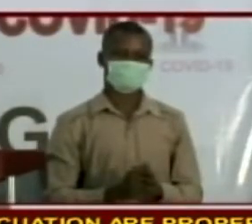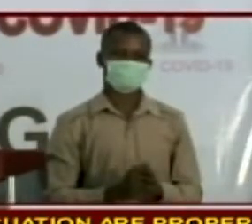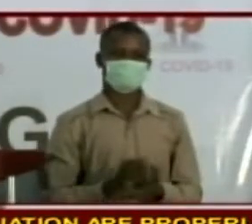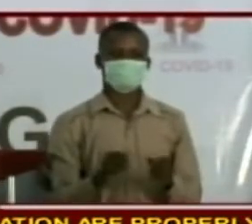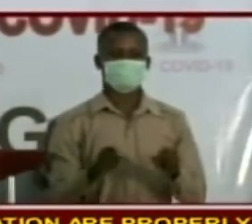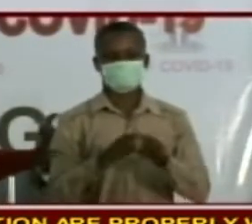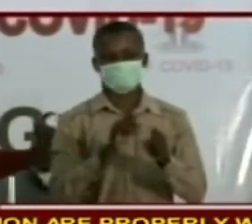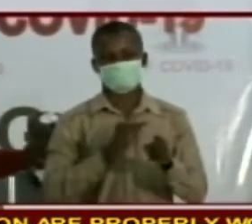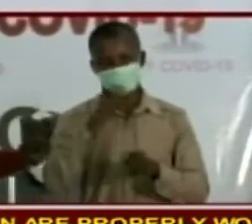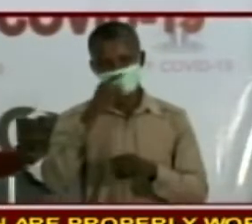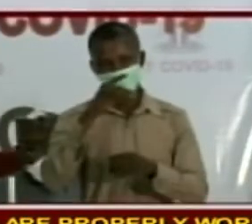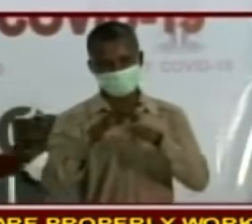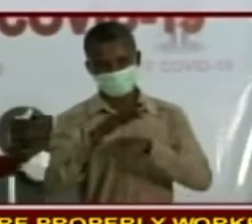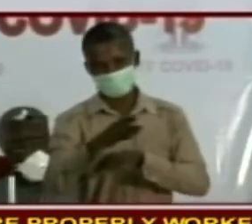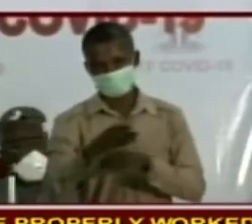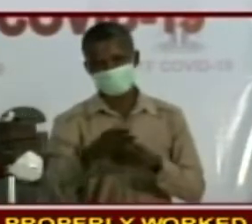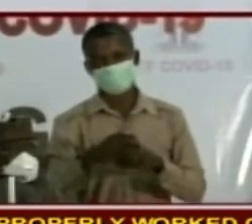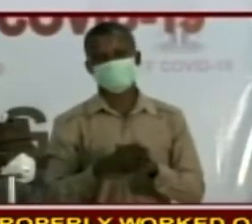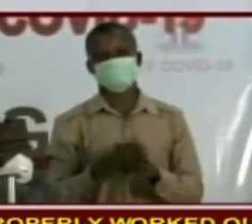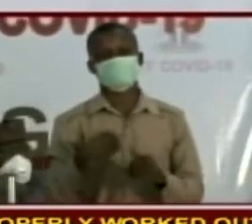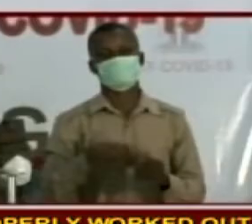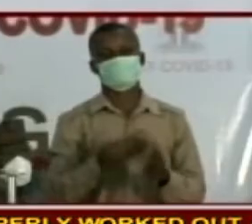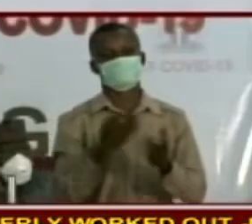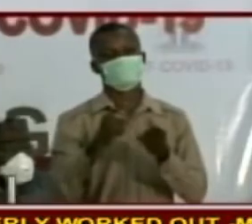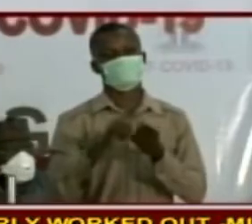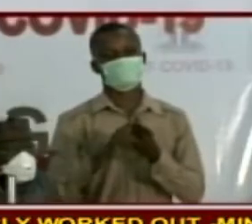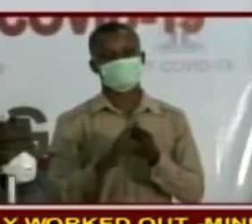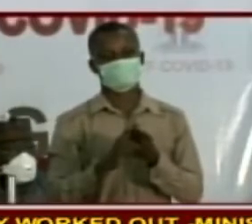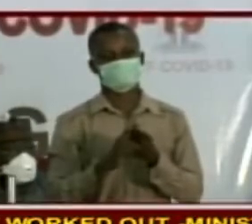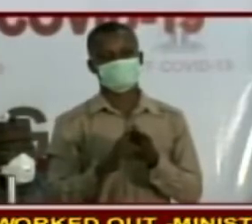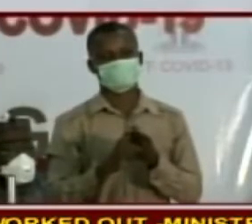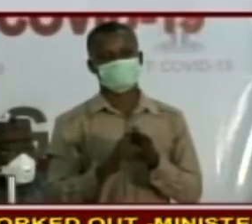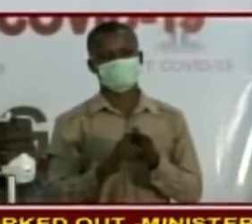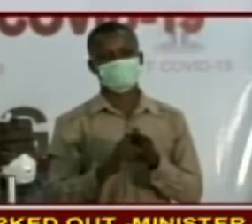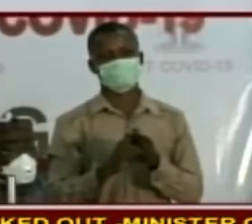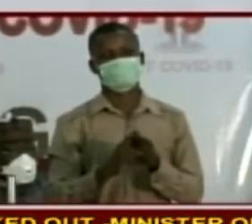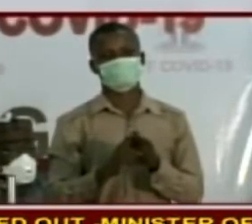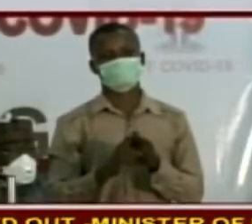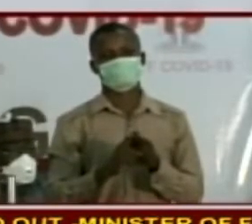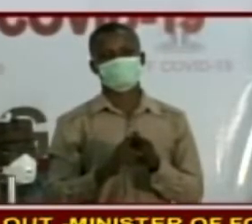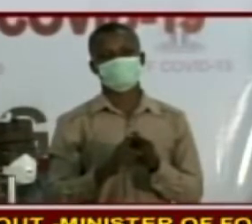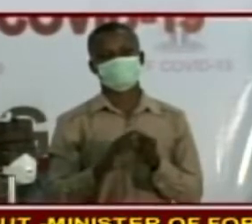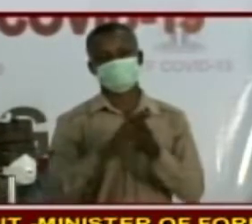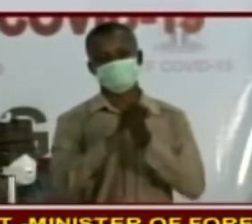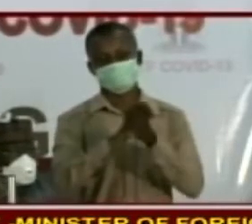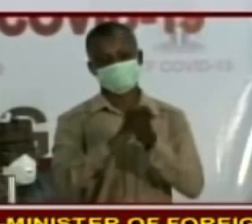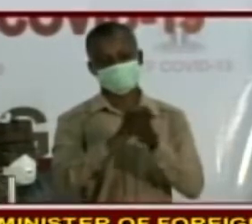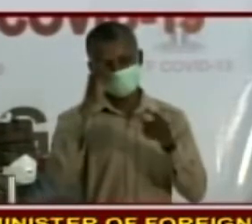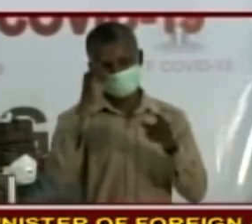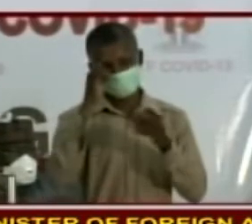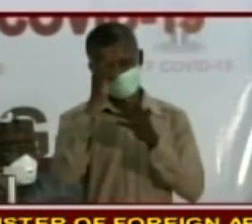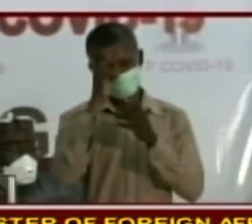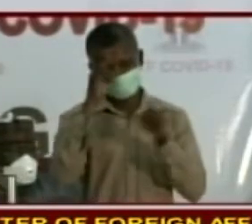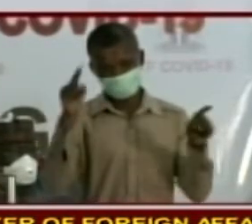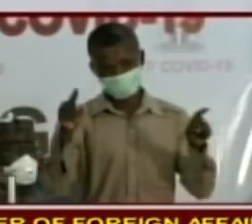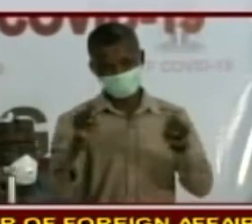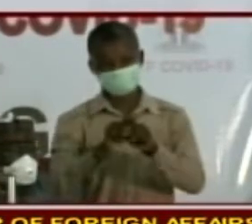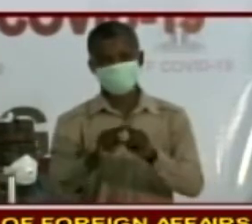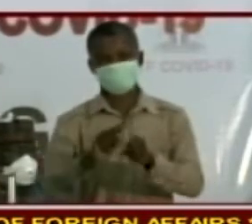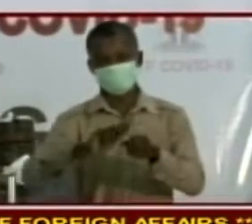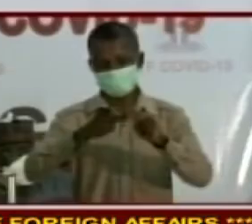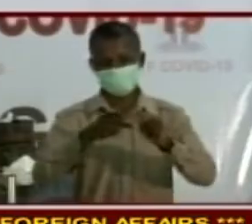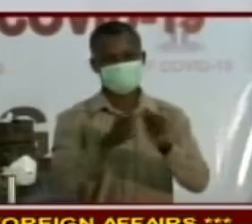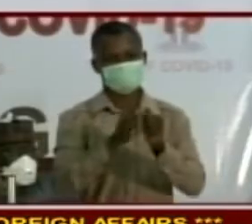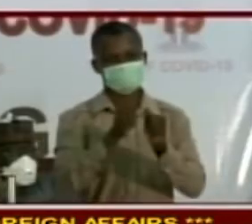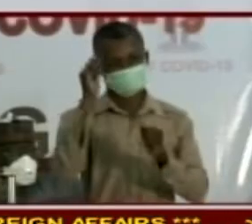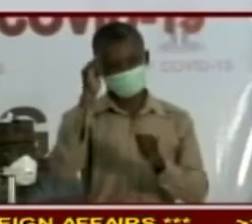on, we want to acknowledge the cooperation of the governor of the